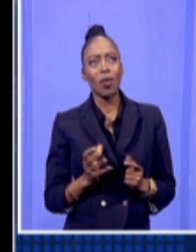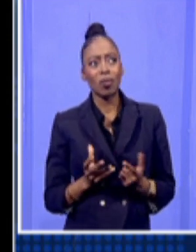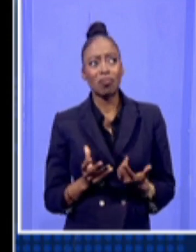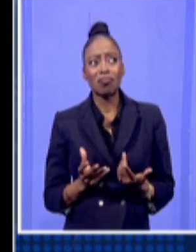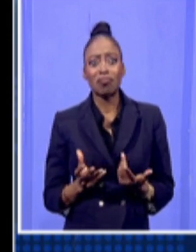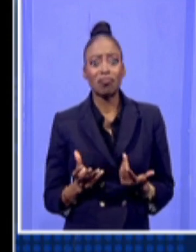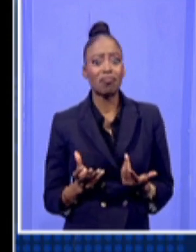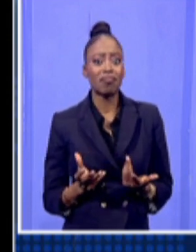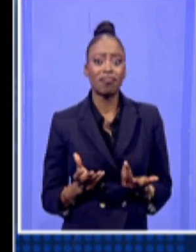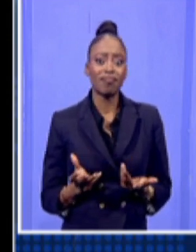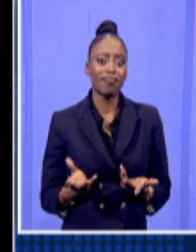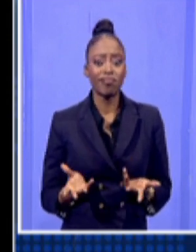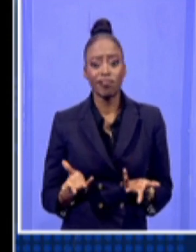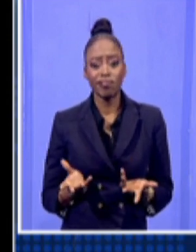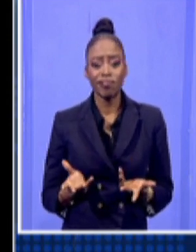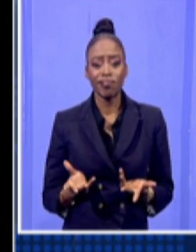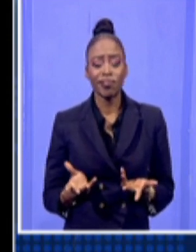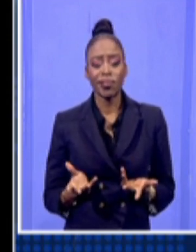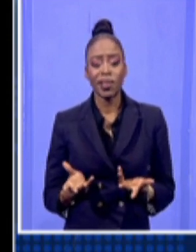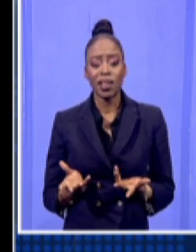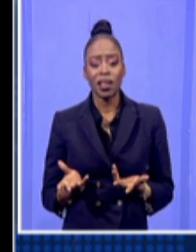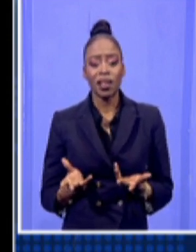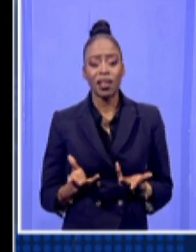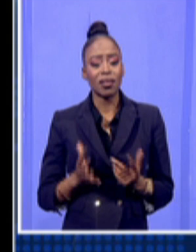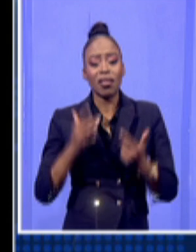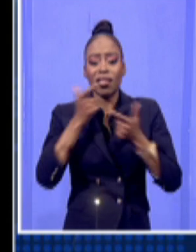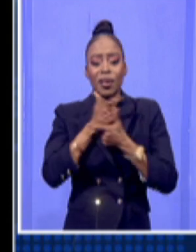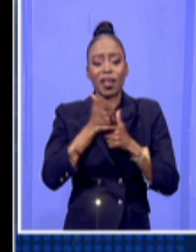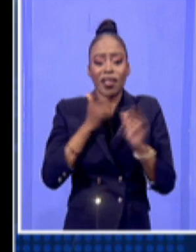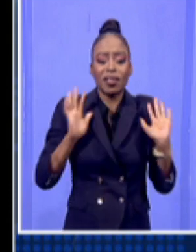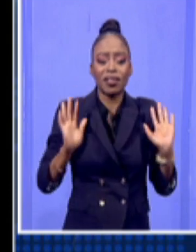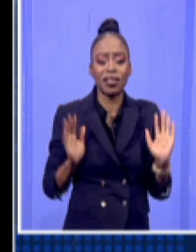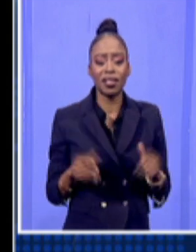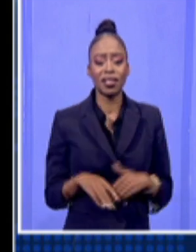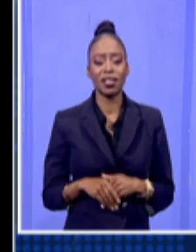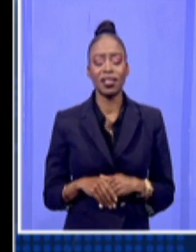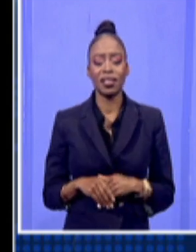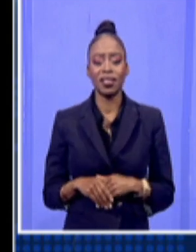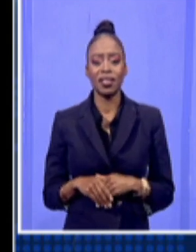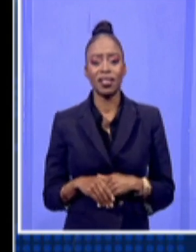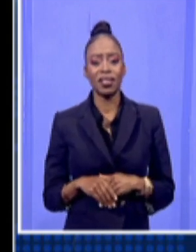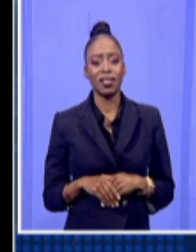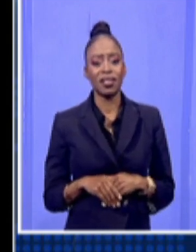why it's quite laughable to think that